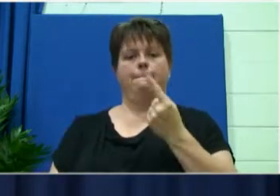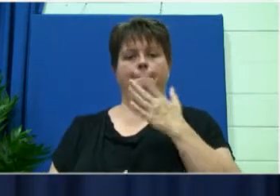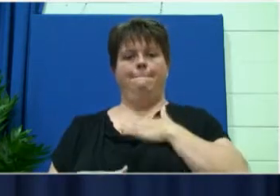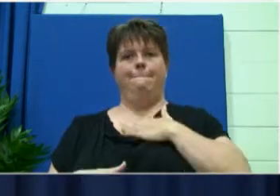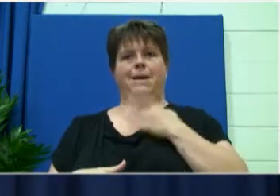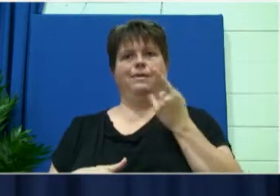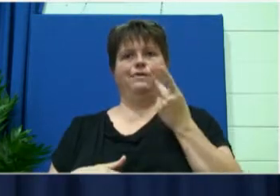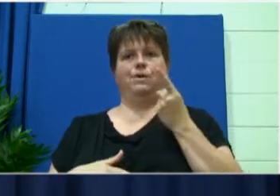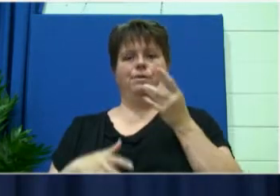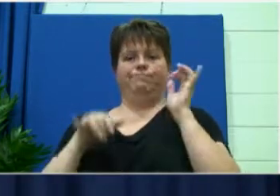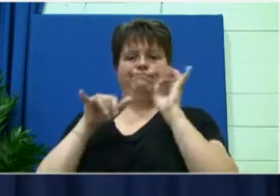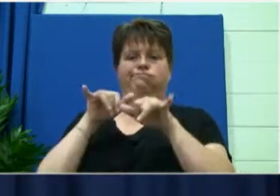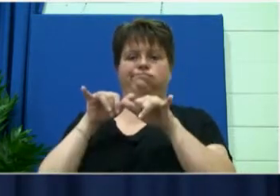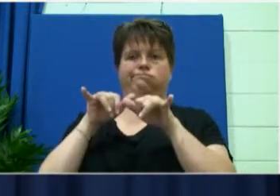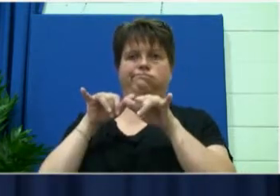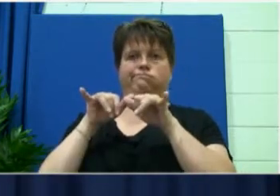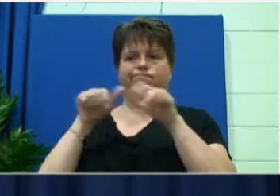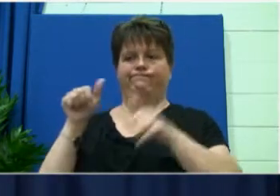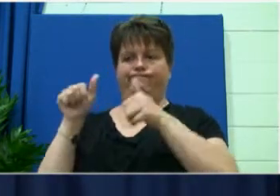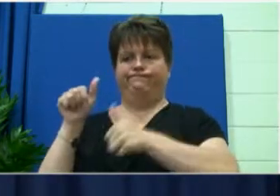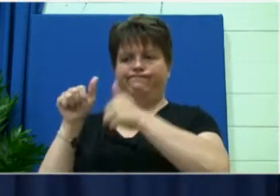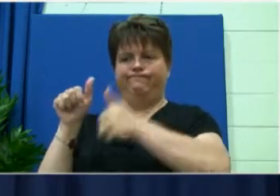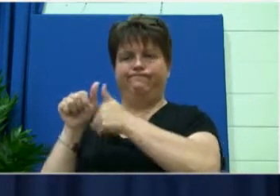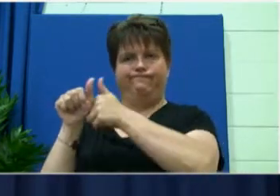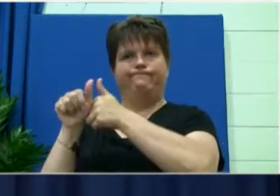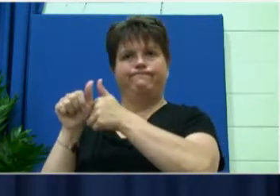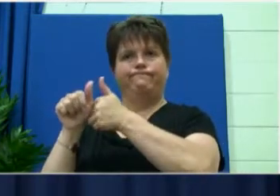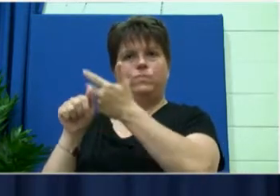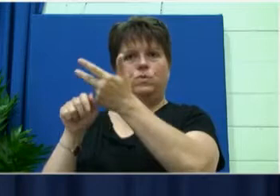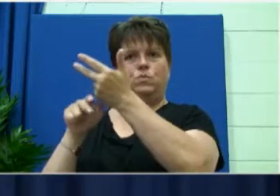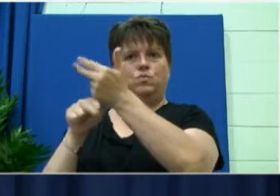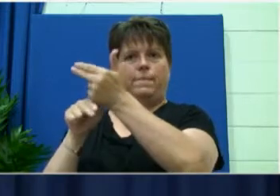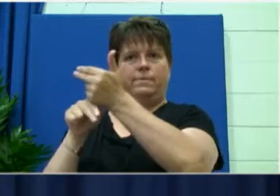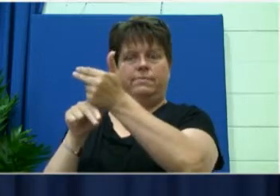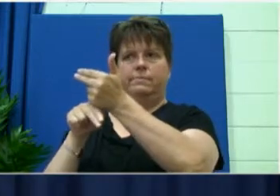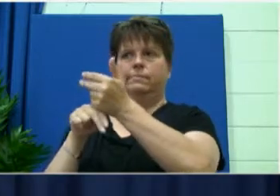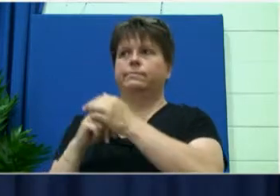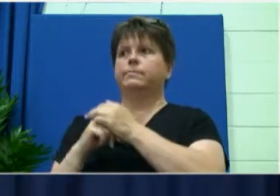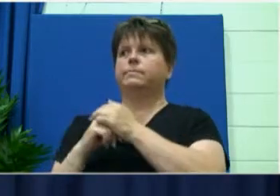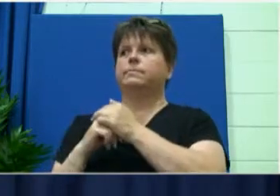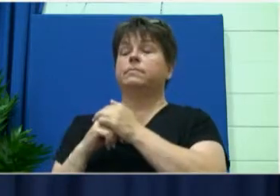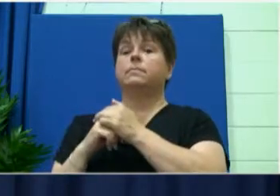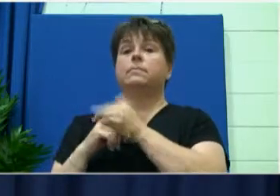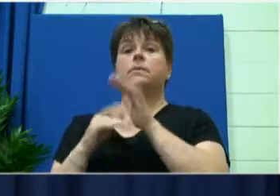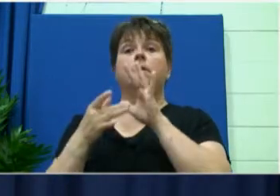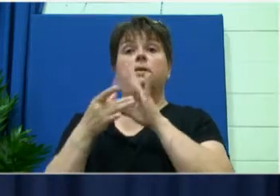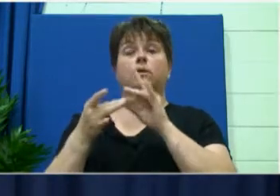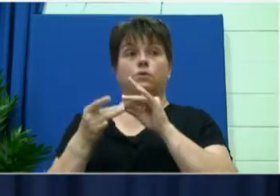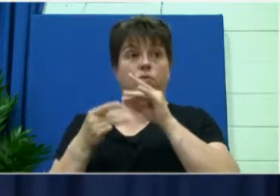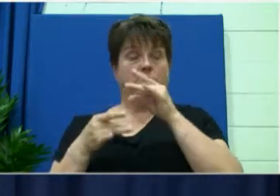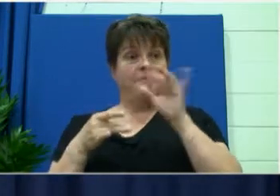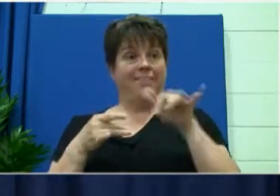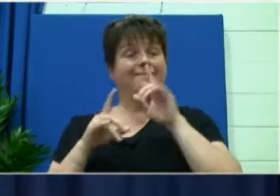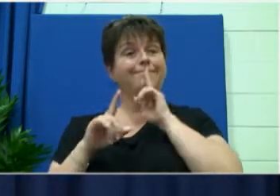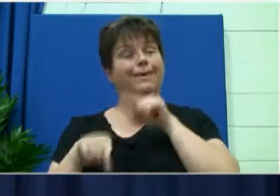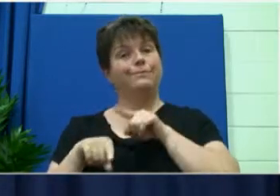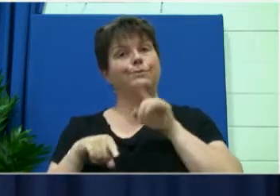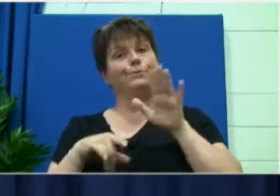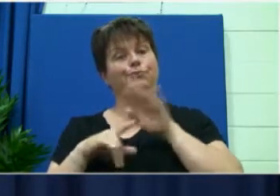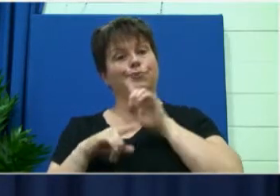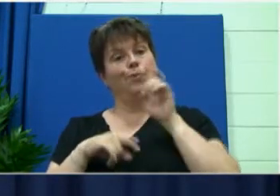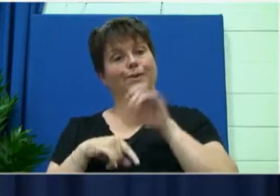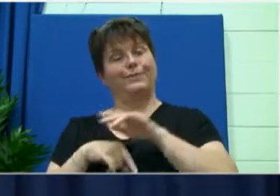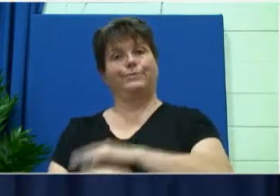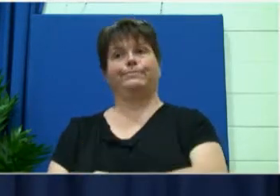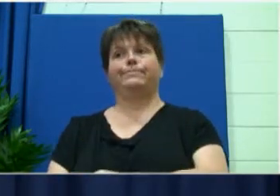dog remained in the chase for the great white rabbit. And in that story, young man, is the answer to your